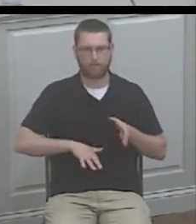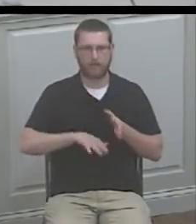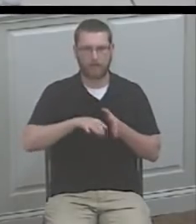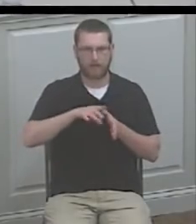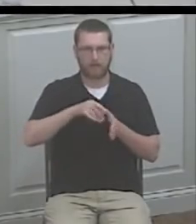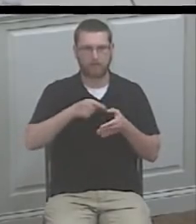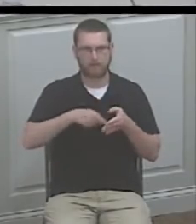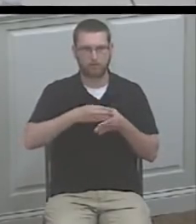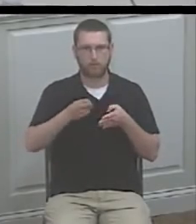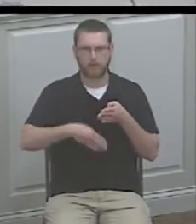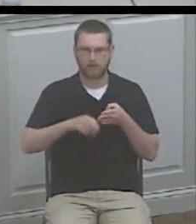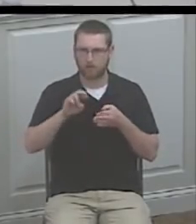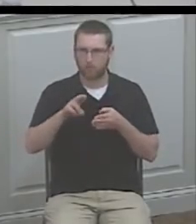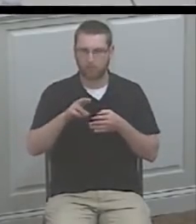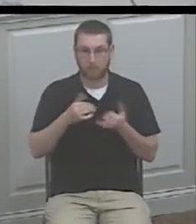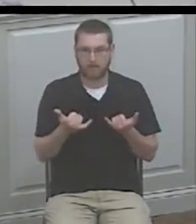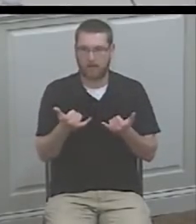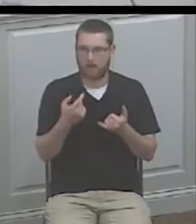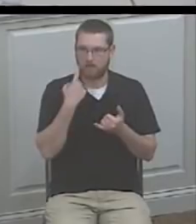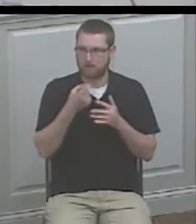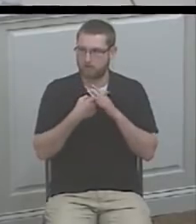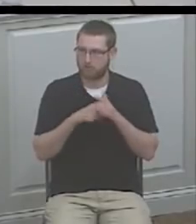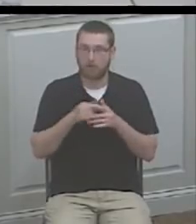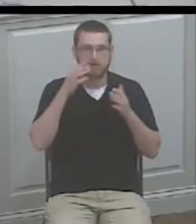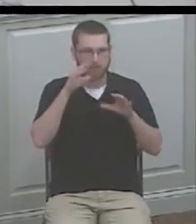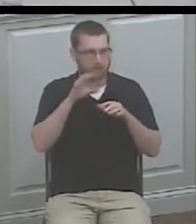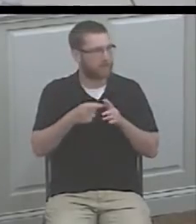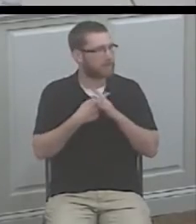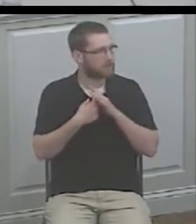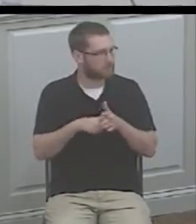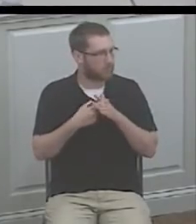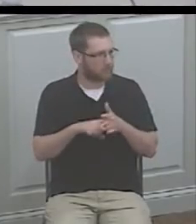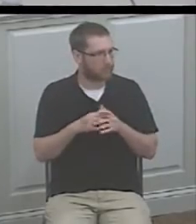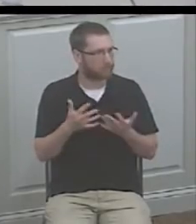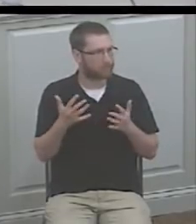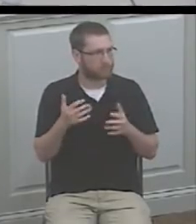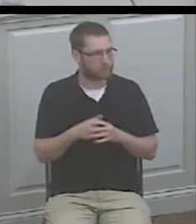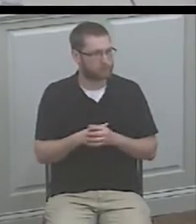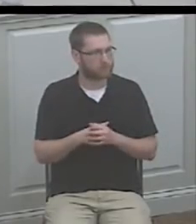weekend, or maybe they already started. Yeah, Sunday they started, actually, now that I think about that. But